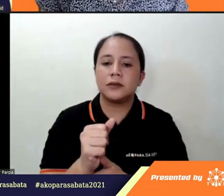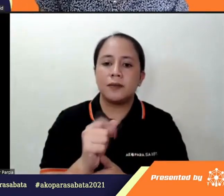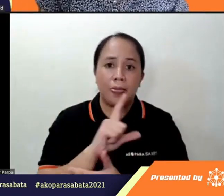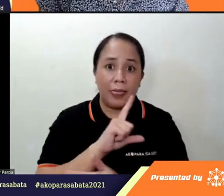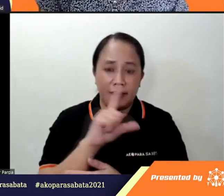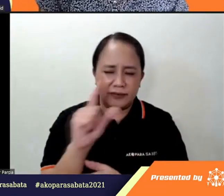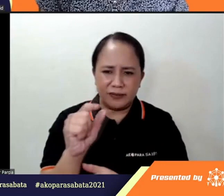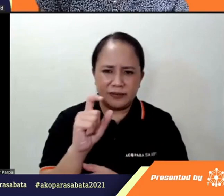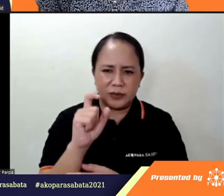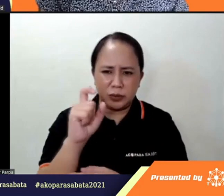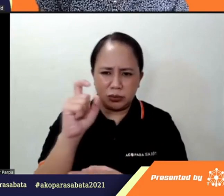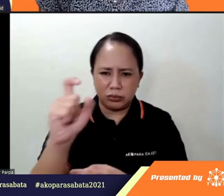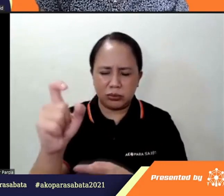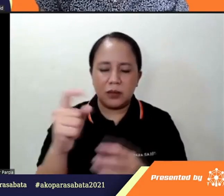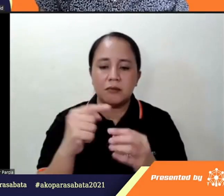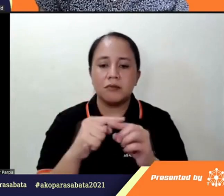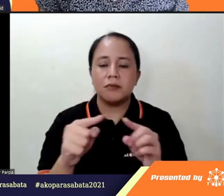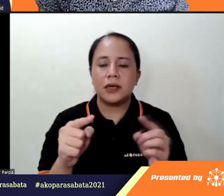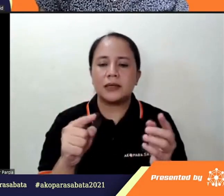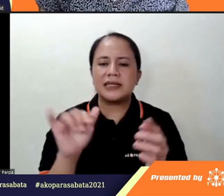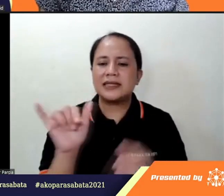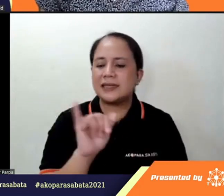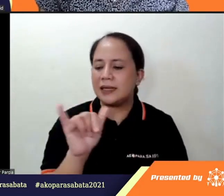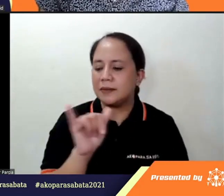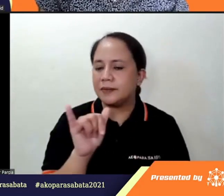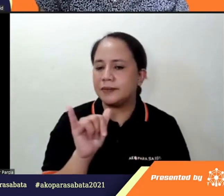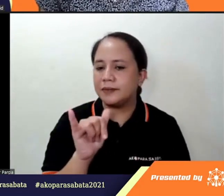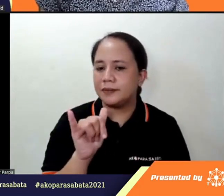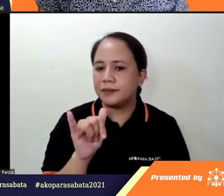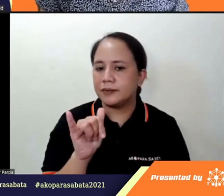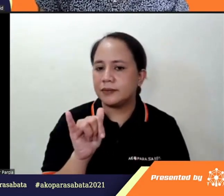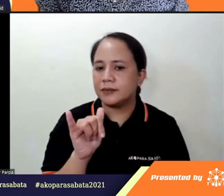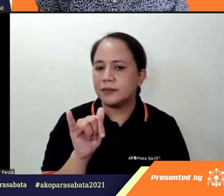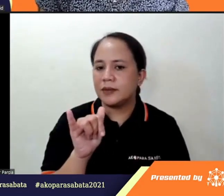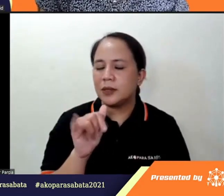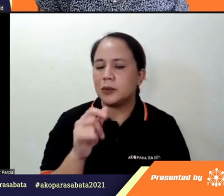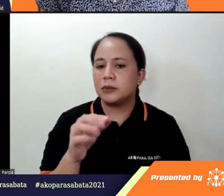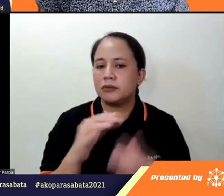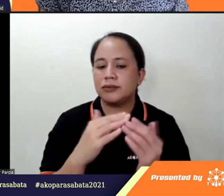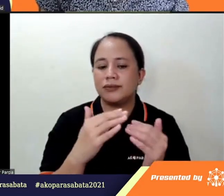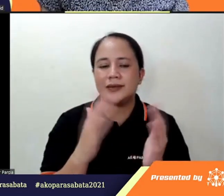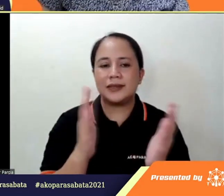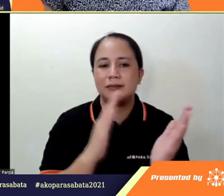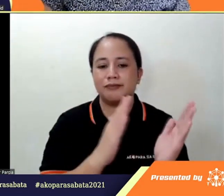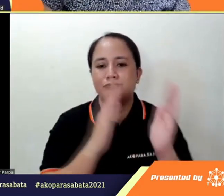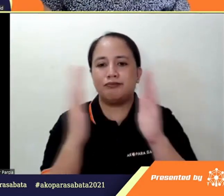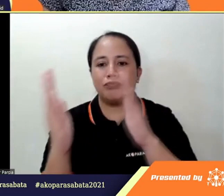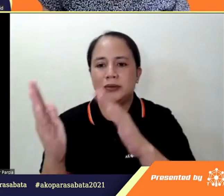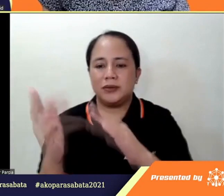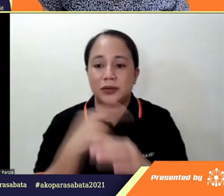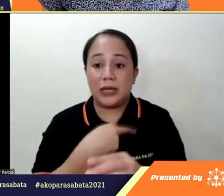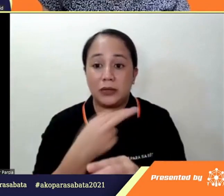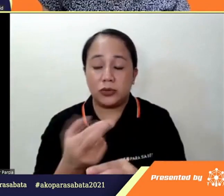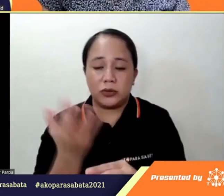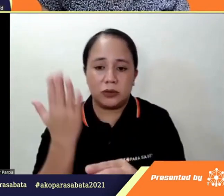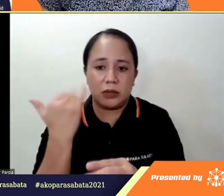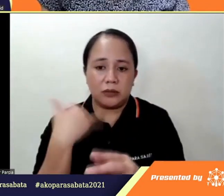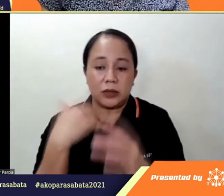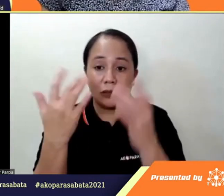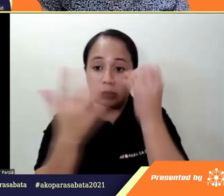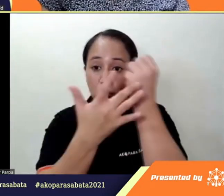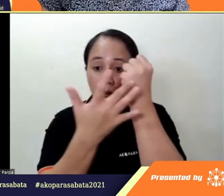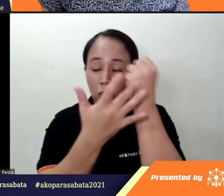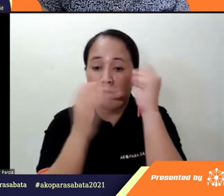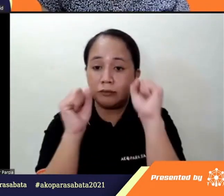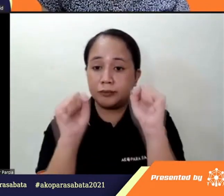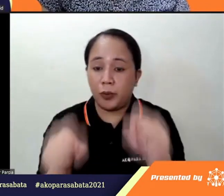kaagad-agad, kuminsan para siyang delayed reaction. Could be the trauma could have